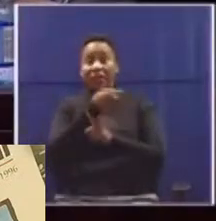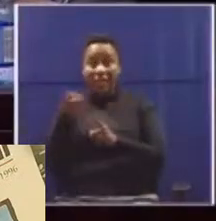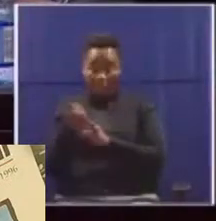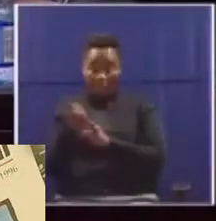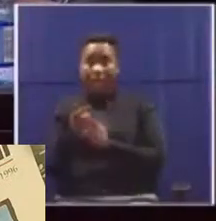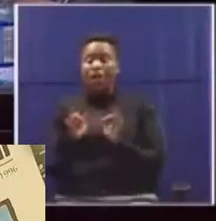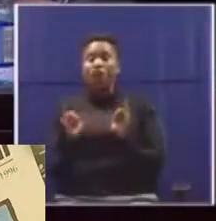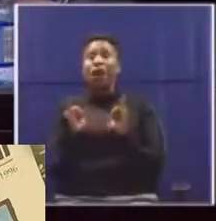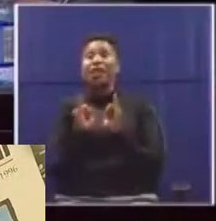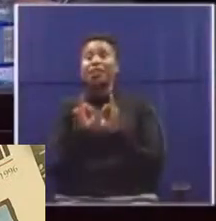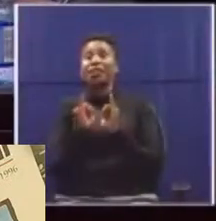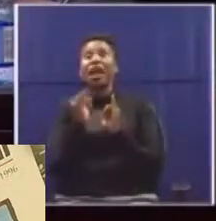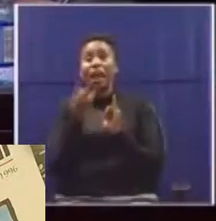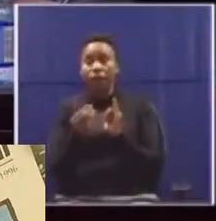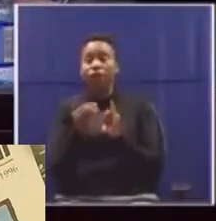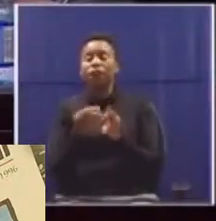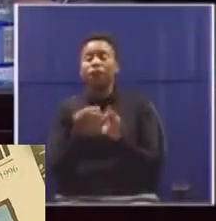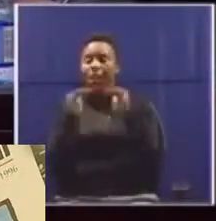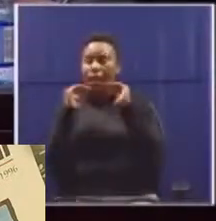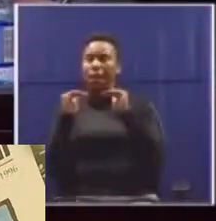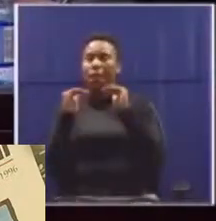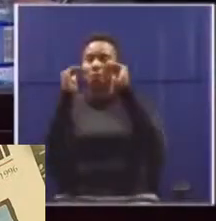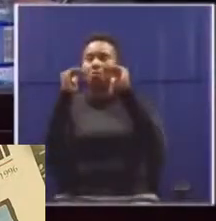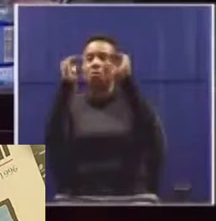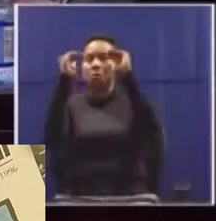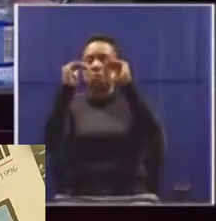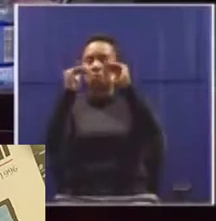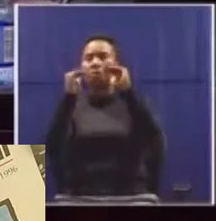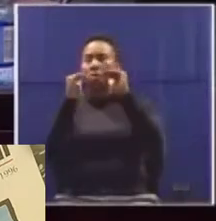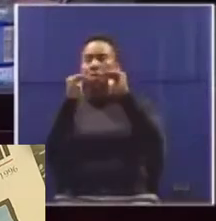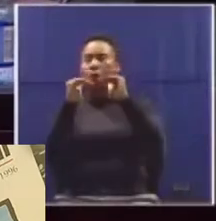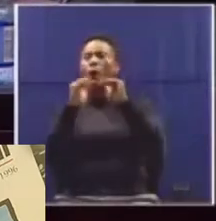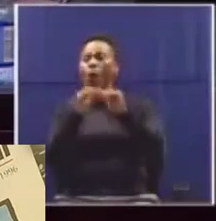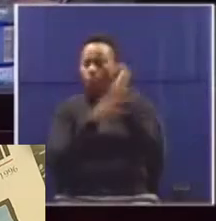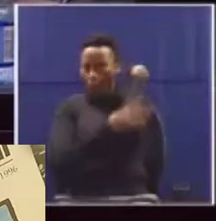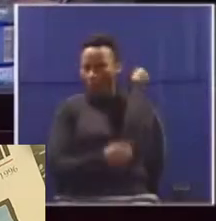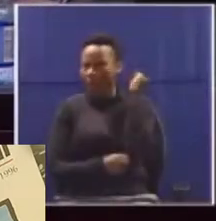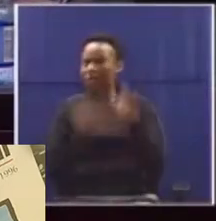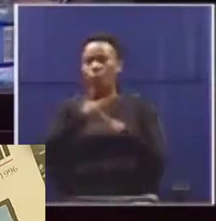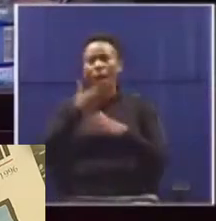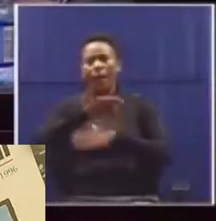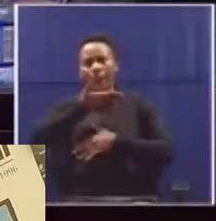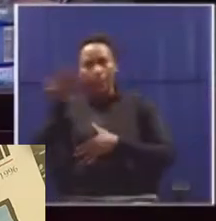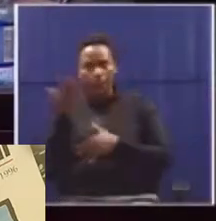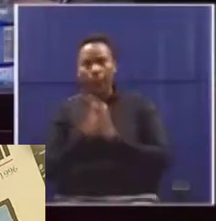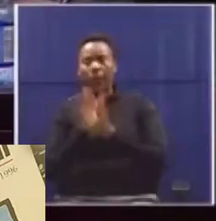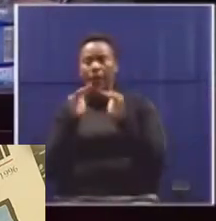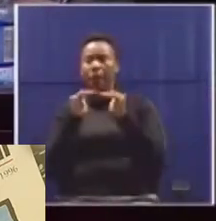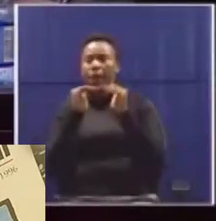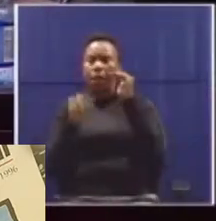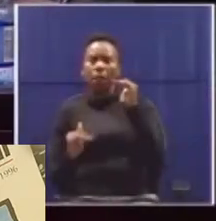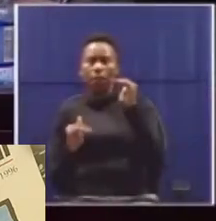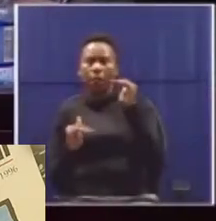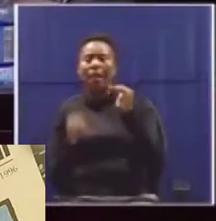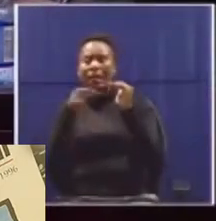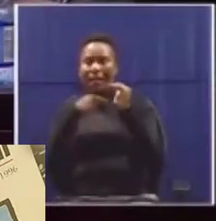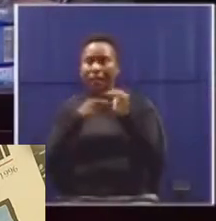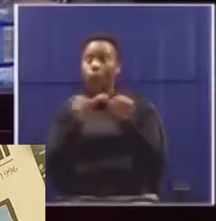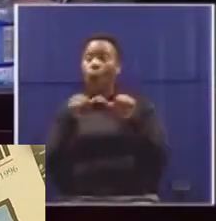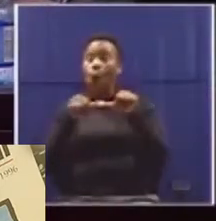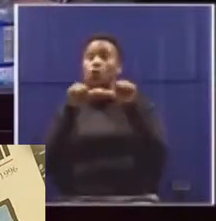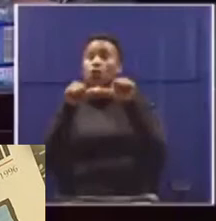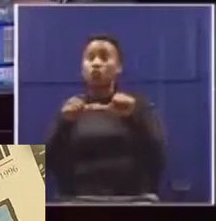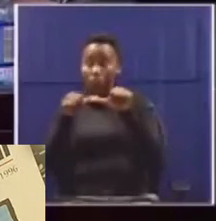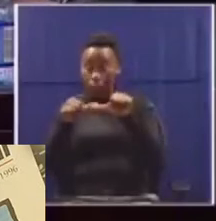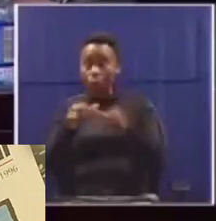have a crisis we have crisis levels of poverty unemployment and inequality which contrib which continue to